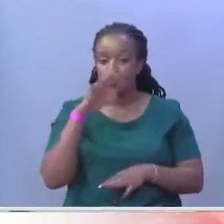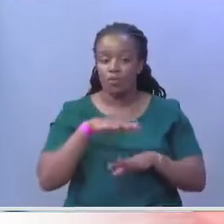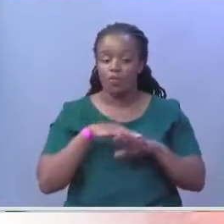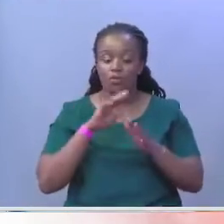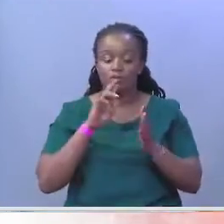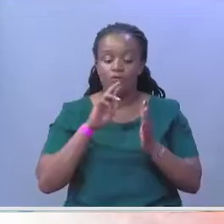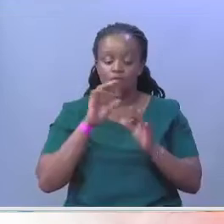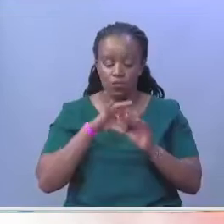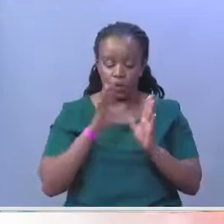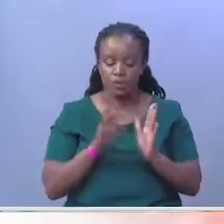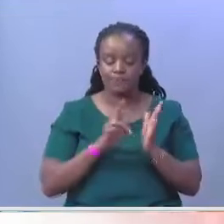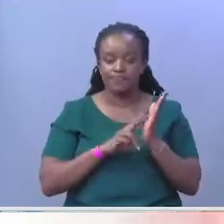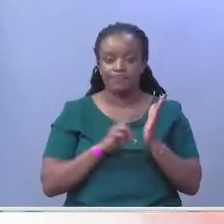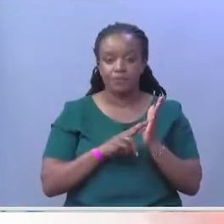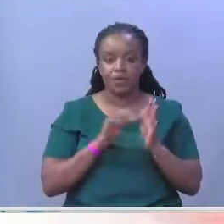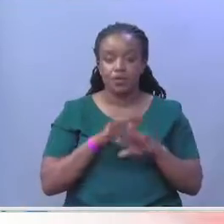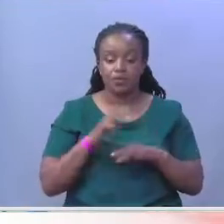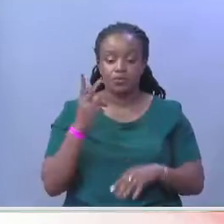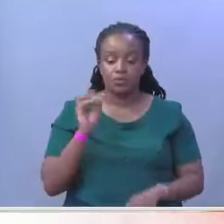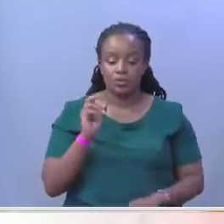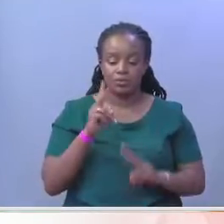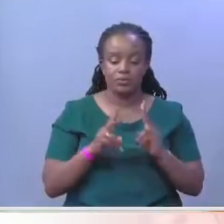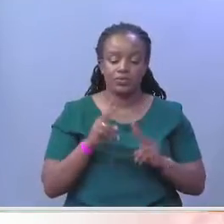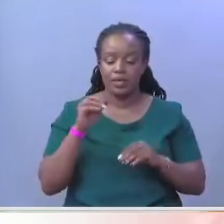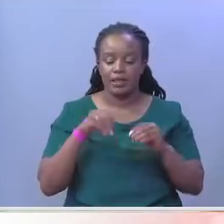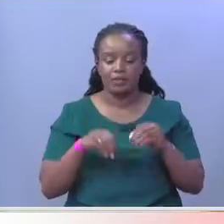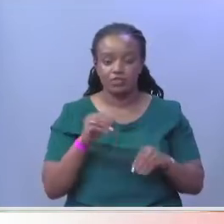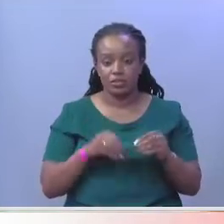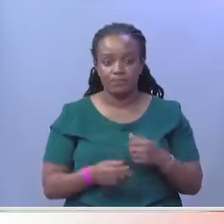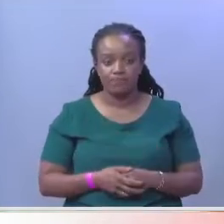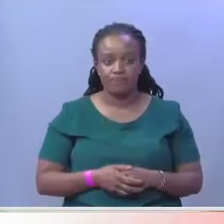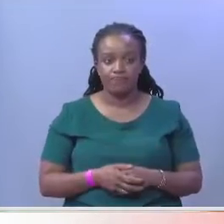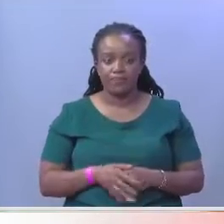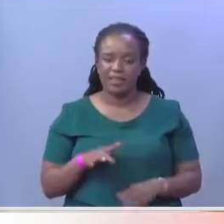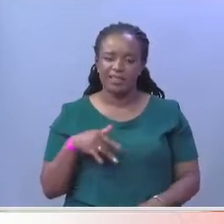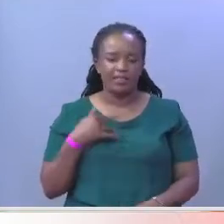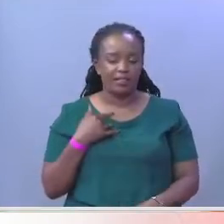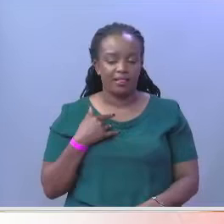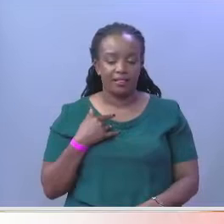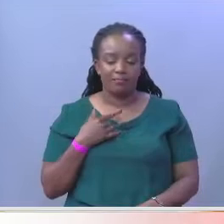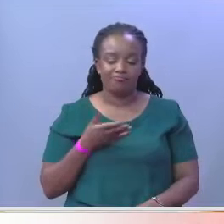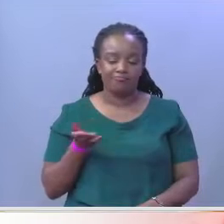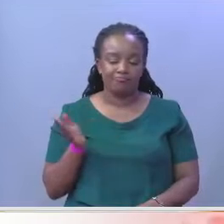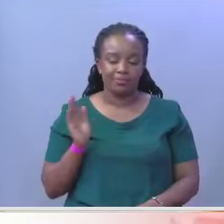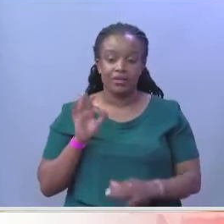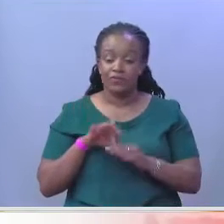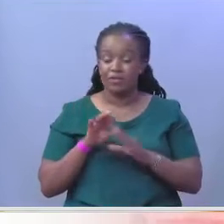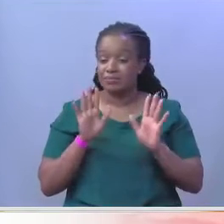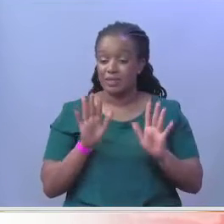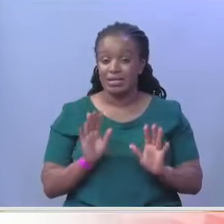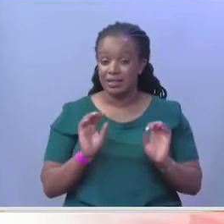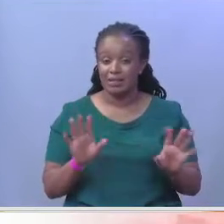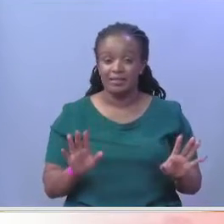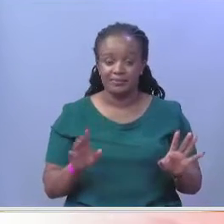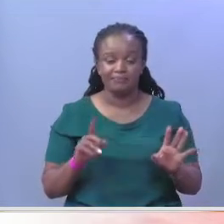exercise and the 2022 elections. They don't feel like their votes count. That is the biggest response that I